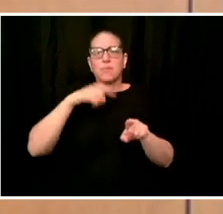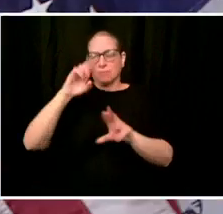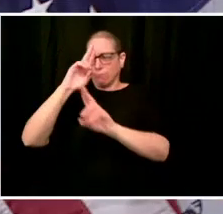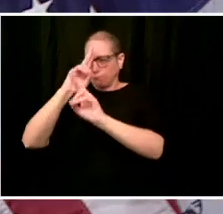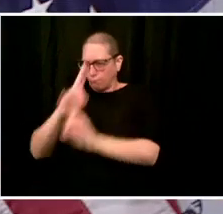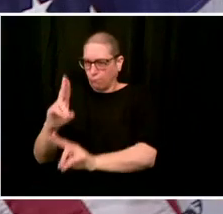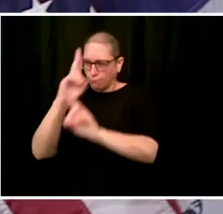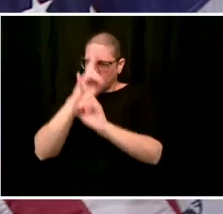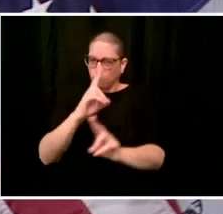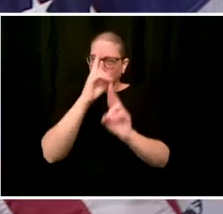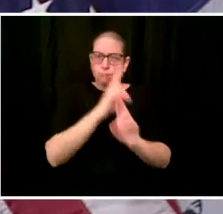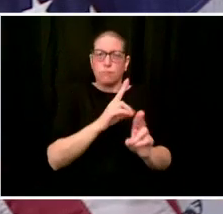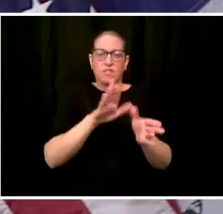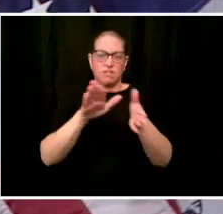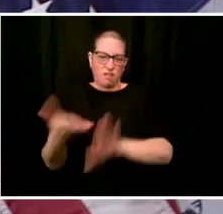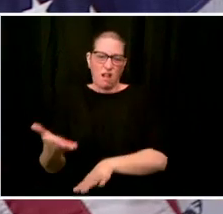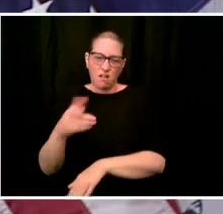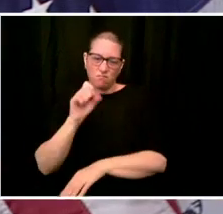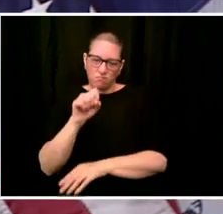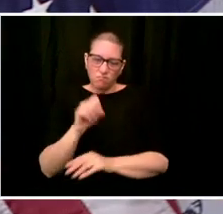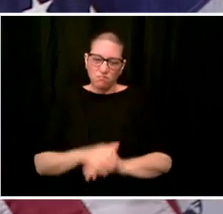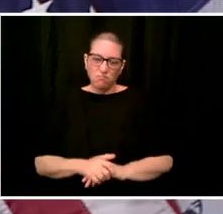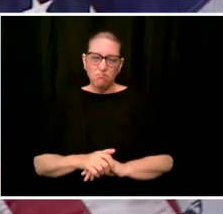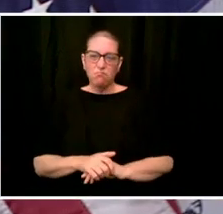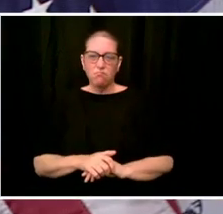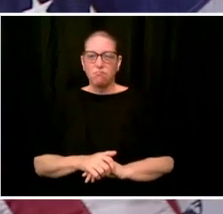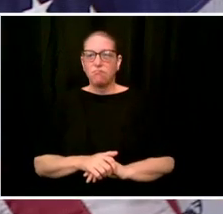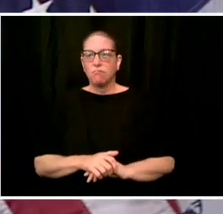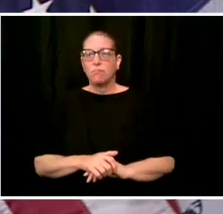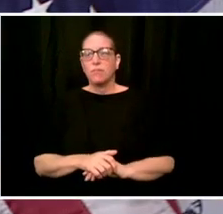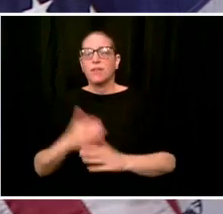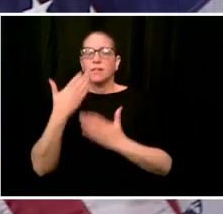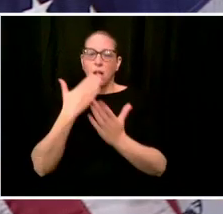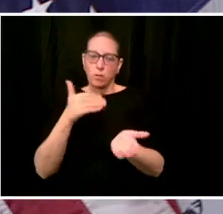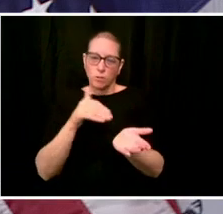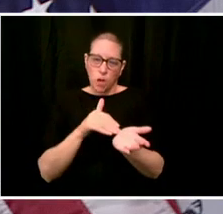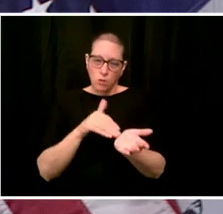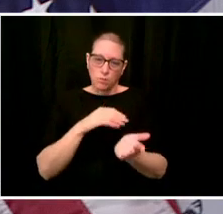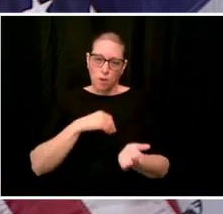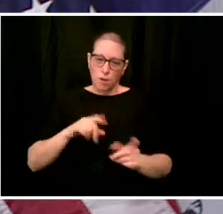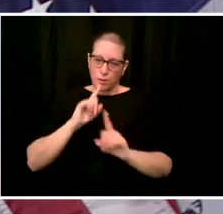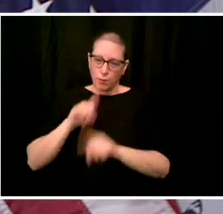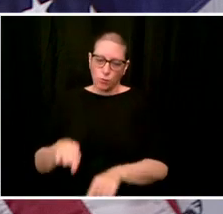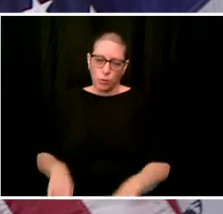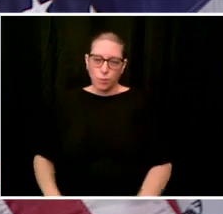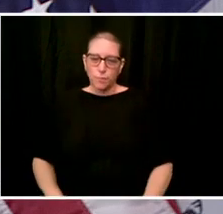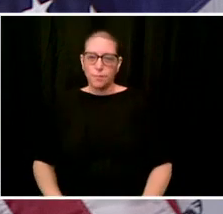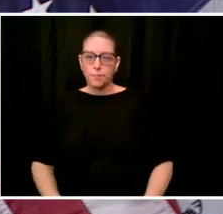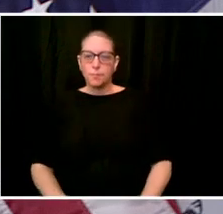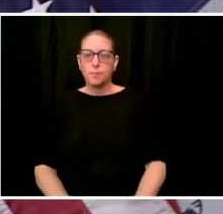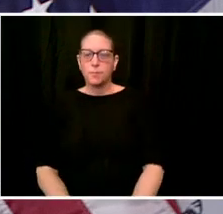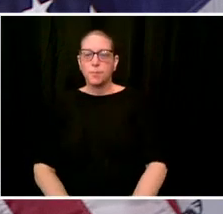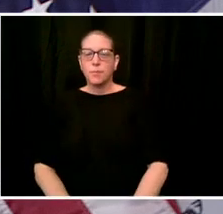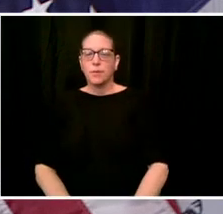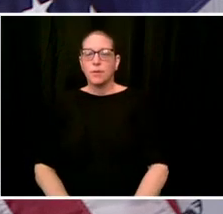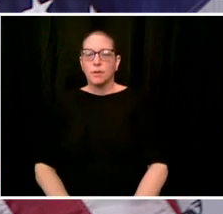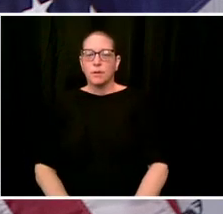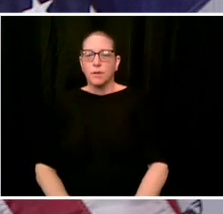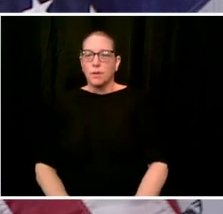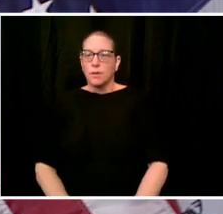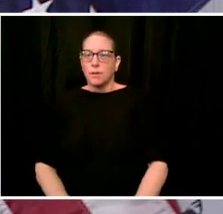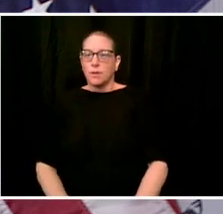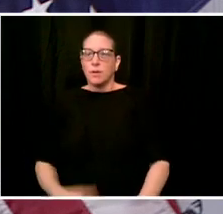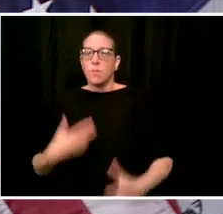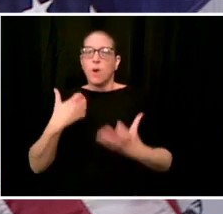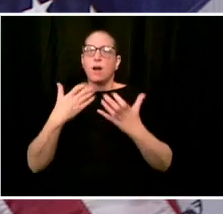very, very much, Doctor. Really appreciate that sentiment. So let me conclude today and